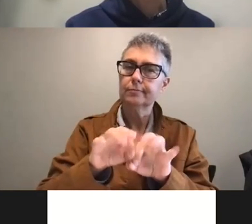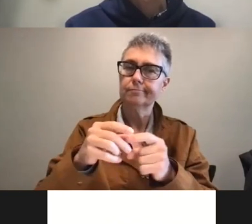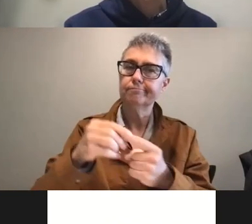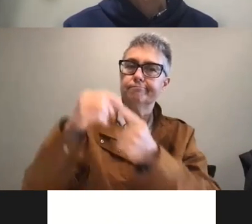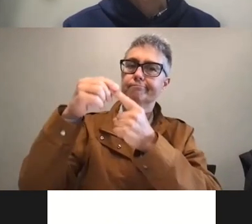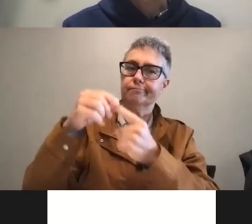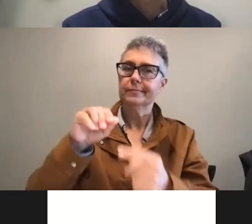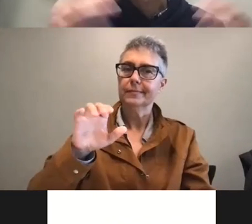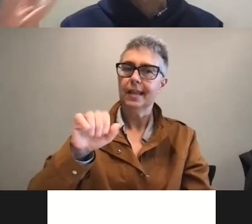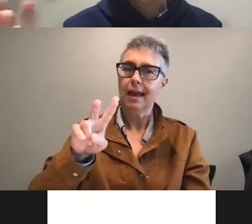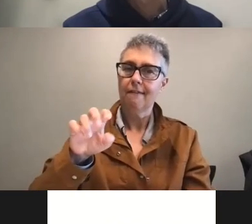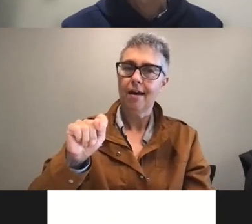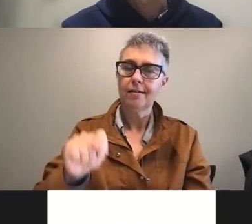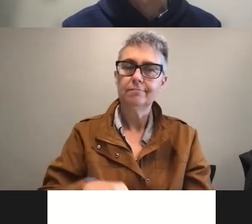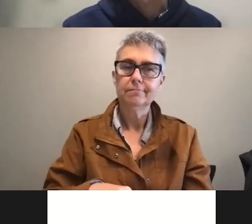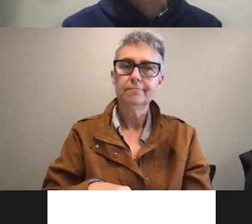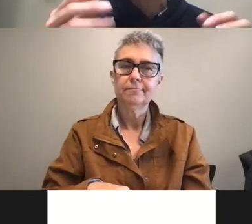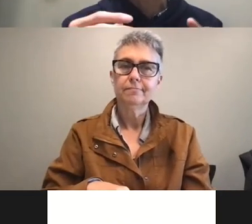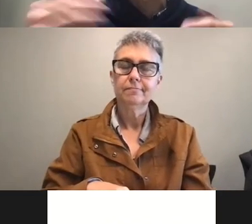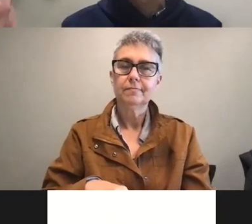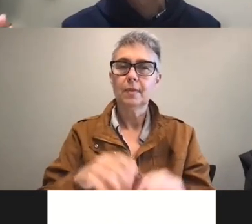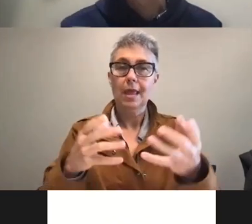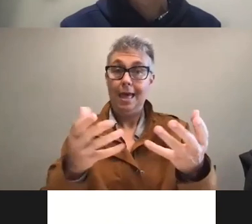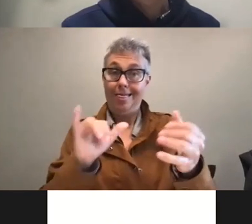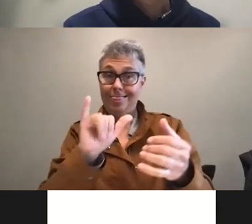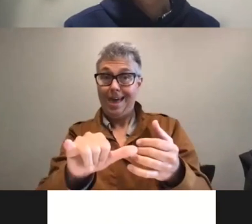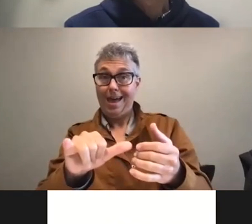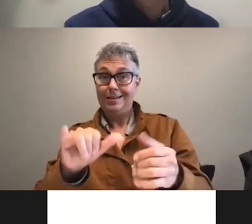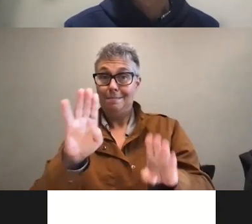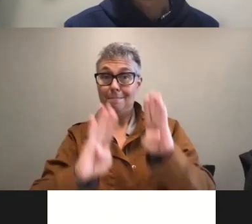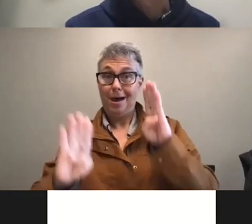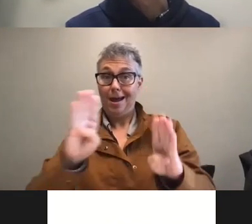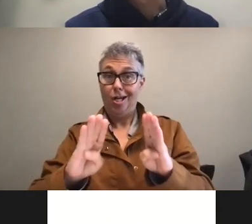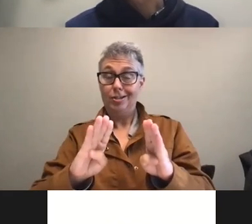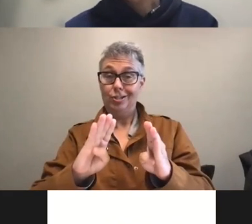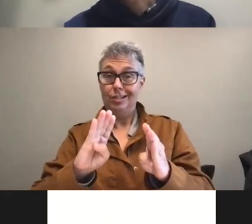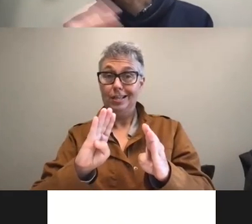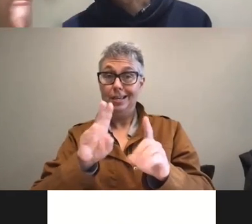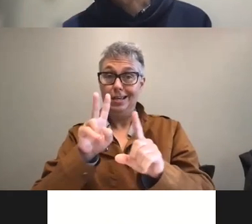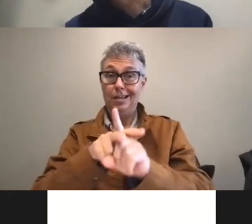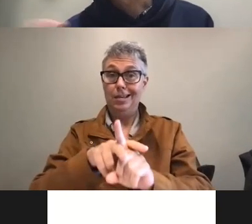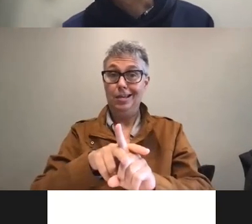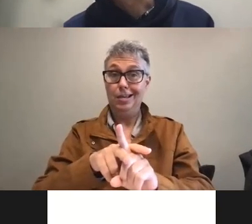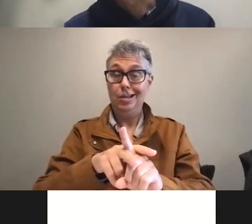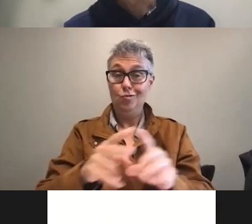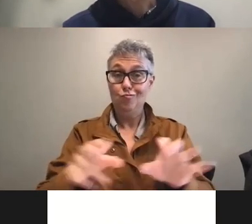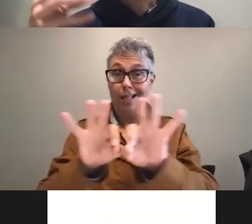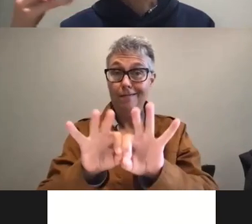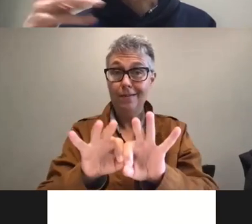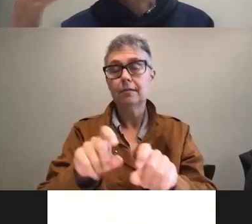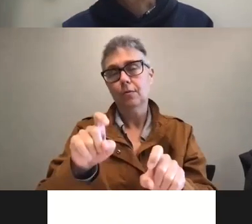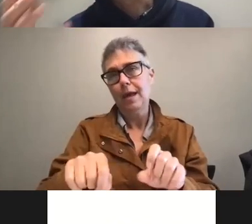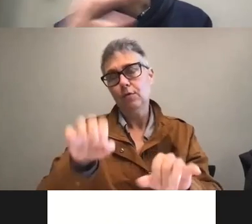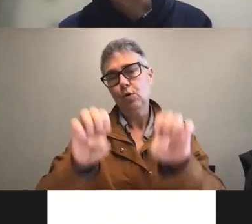make this process actually biologically relevant, we do need to incorporate whether this, how does